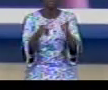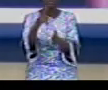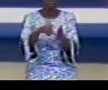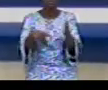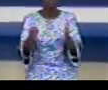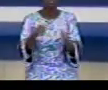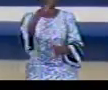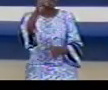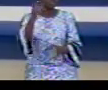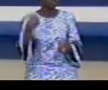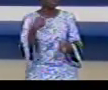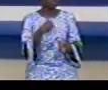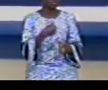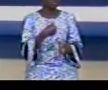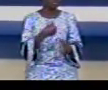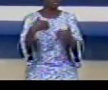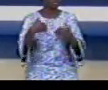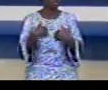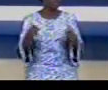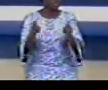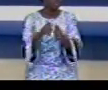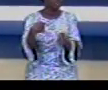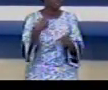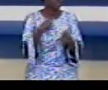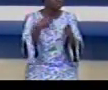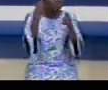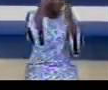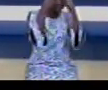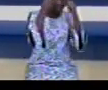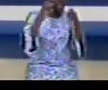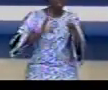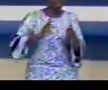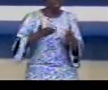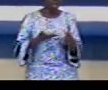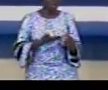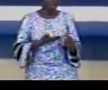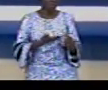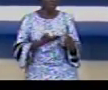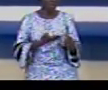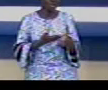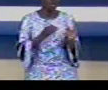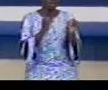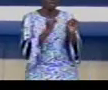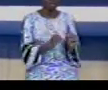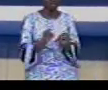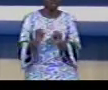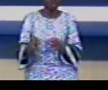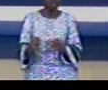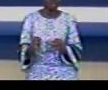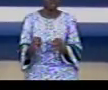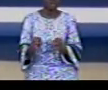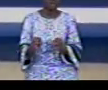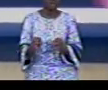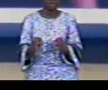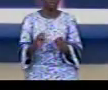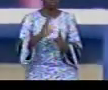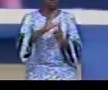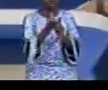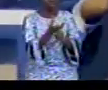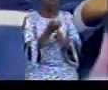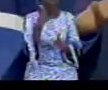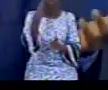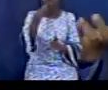have as we consider our individual conditions. Who then can be saved?